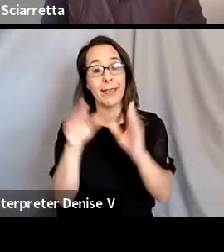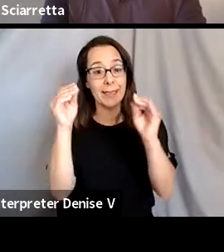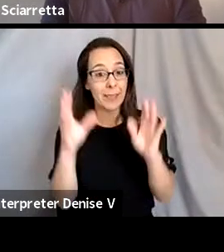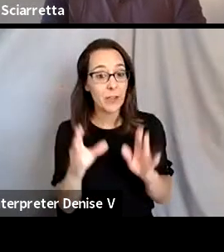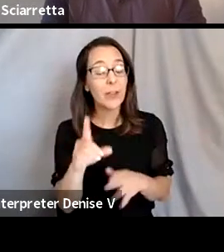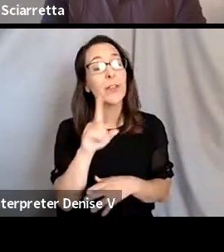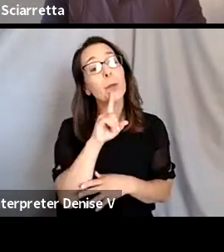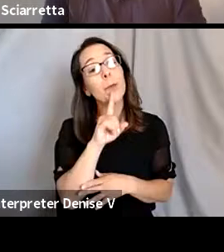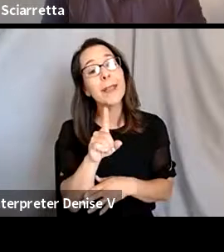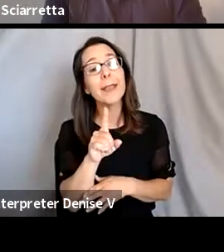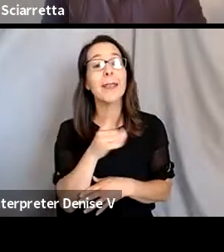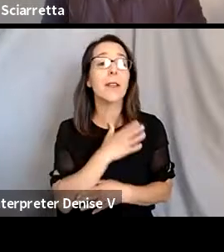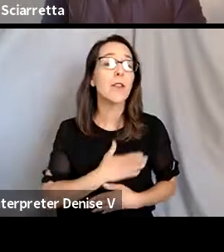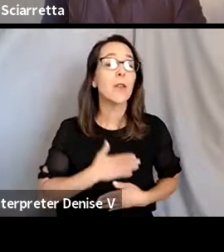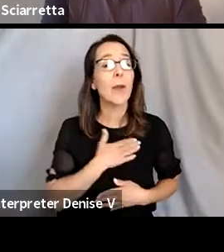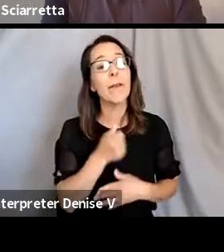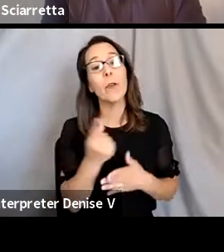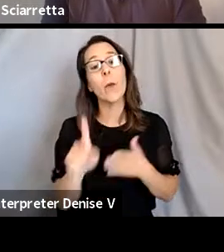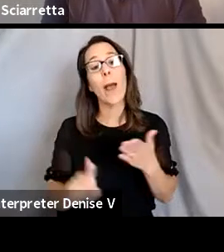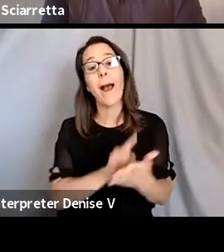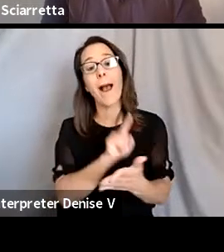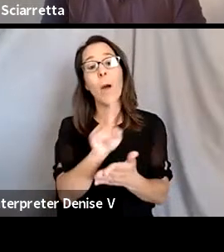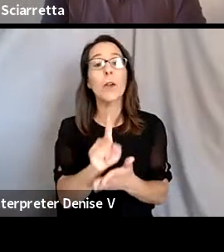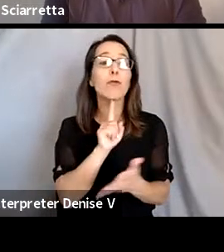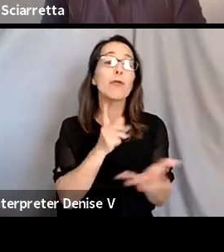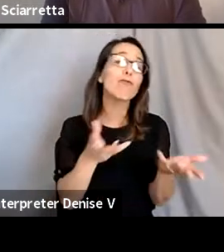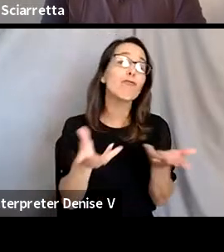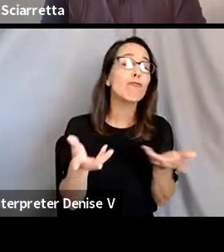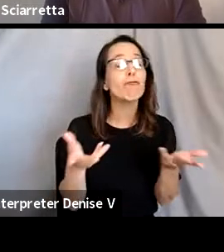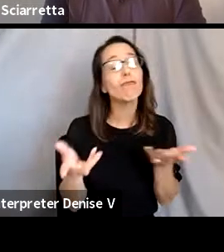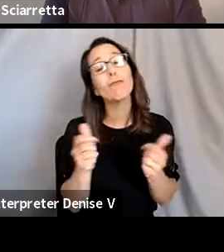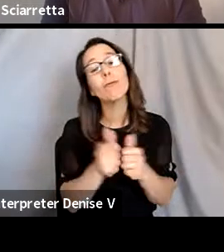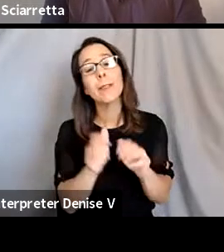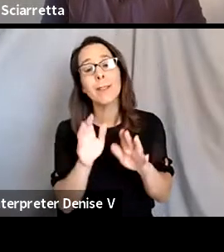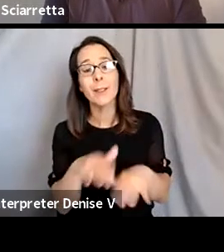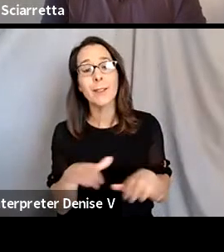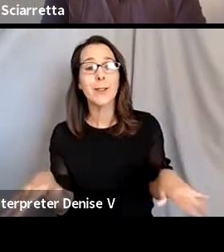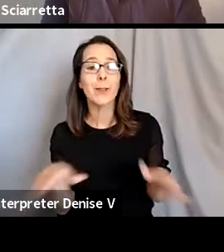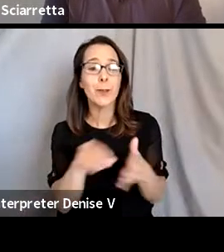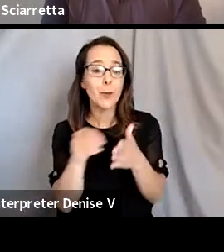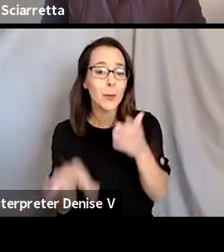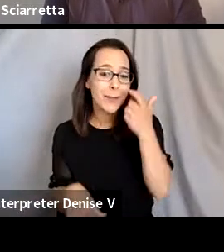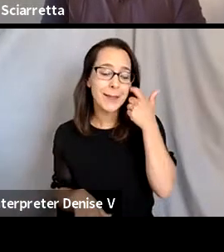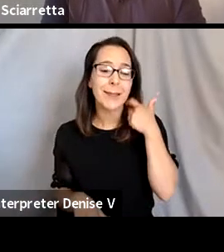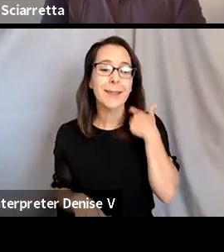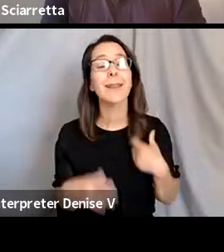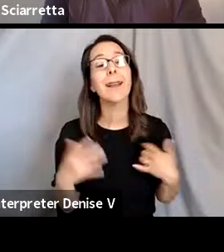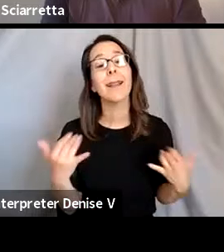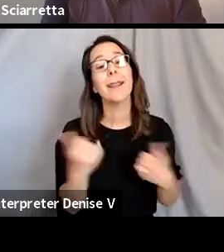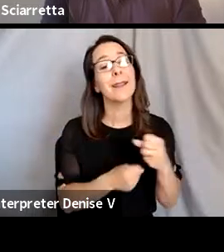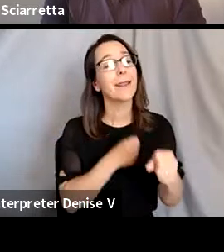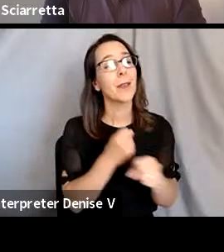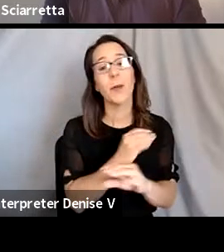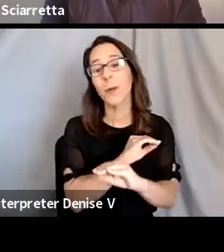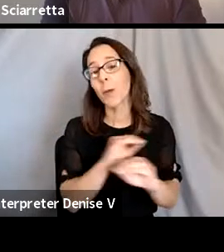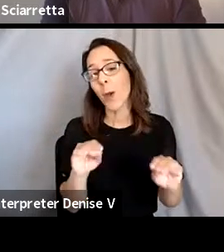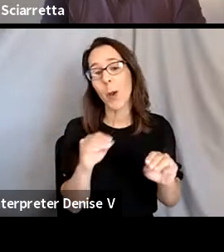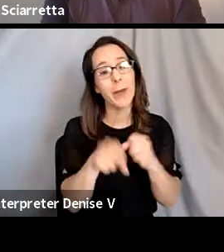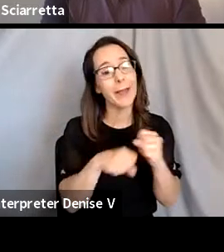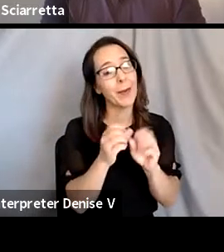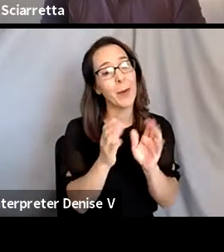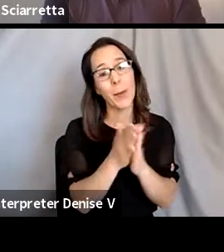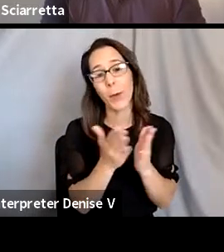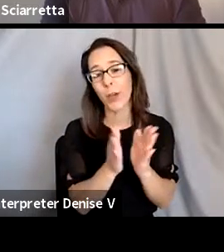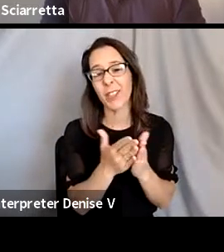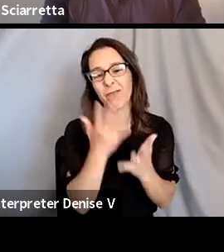spend time, a few hours with the kids. And unfortunately, we didn't have a chance to have a yearbook this year because of COVID and everything